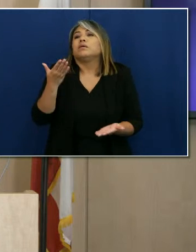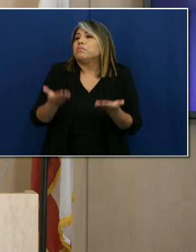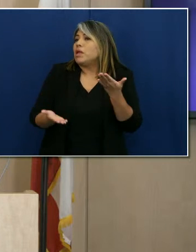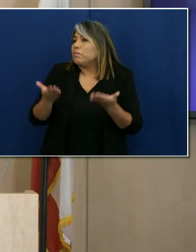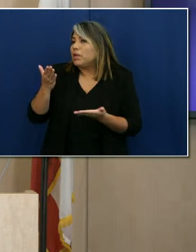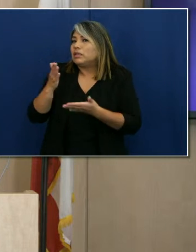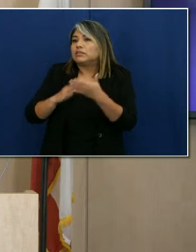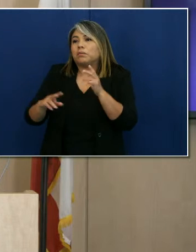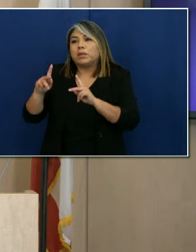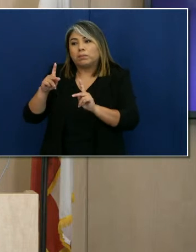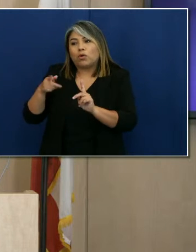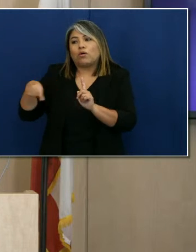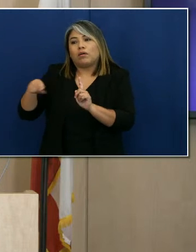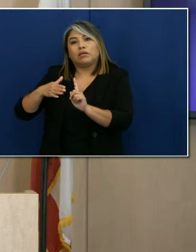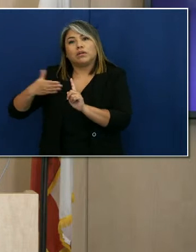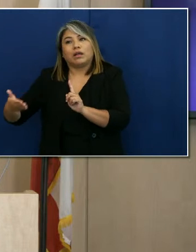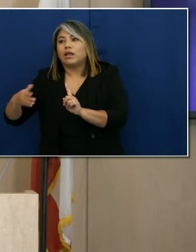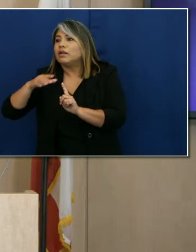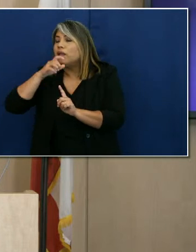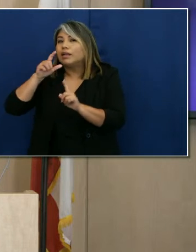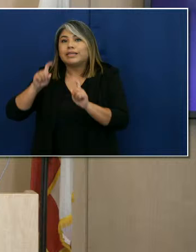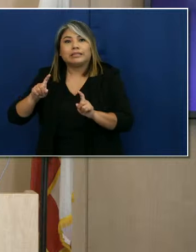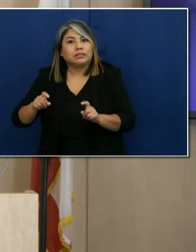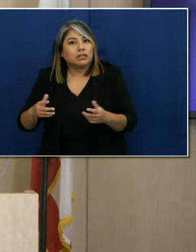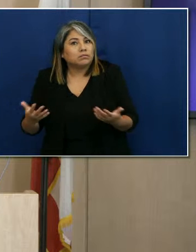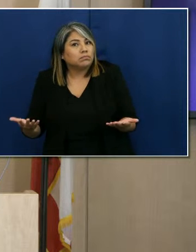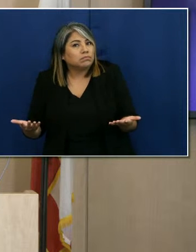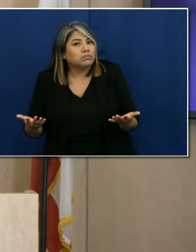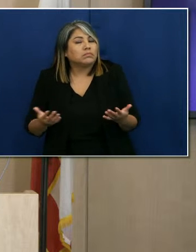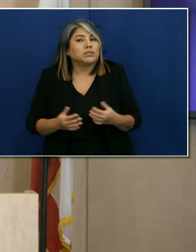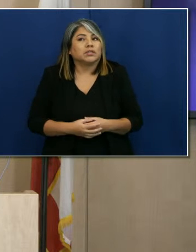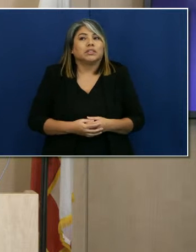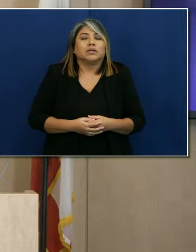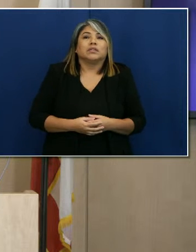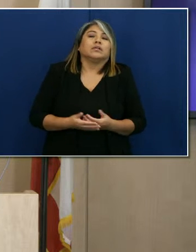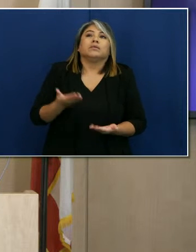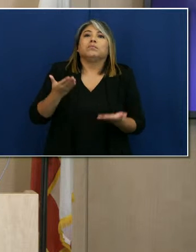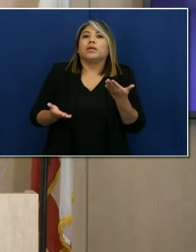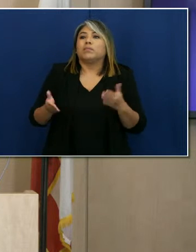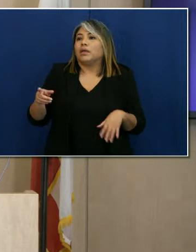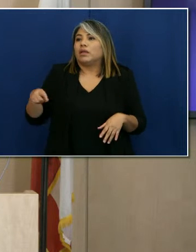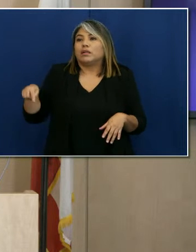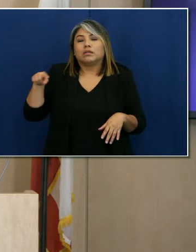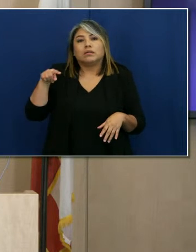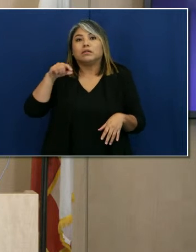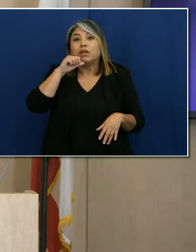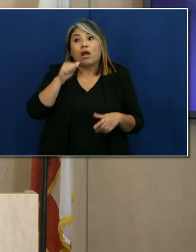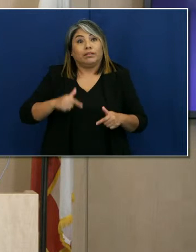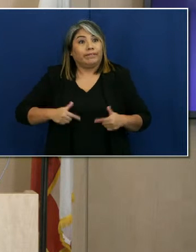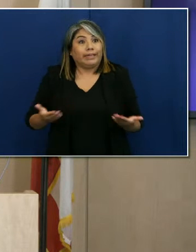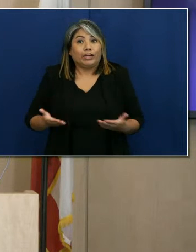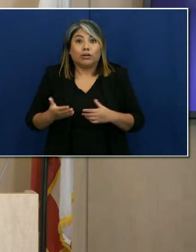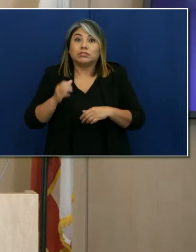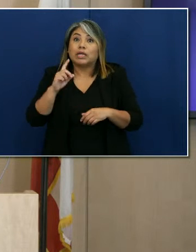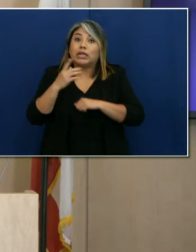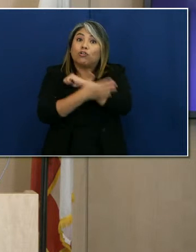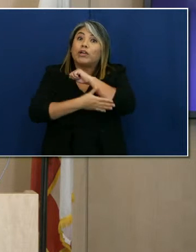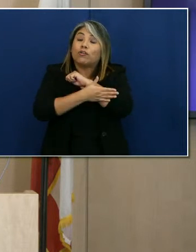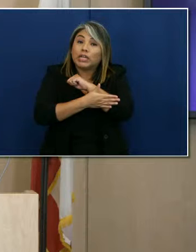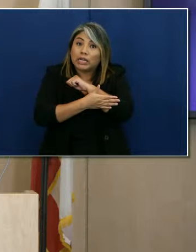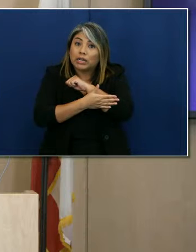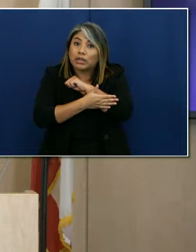individuals who were not tested, individuals that perhaps are not county residents who died in San